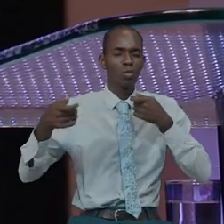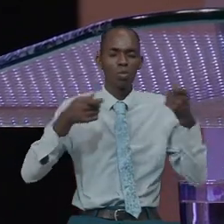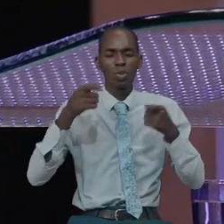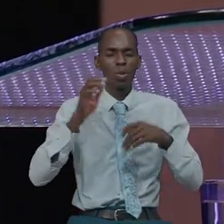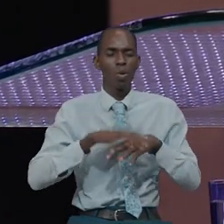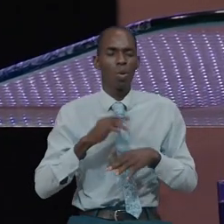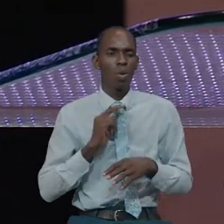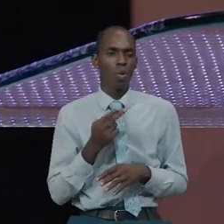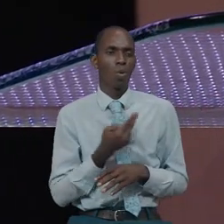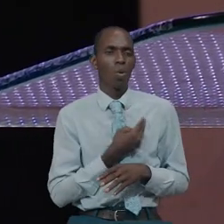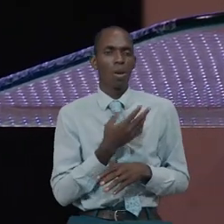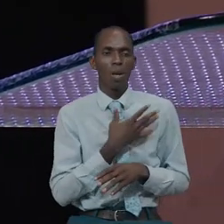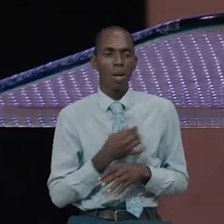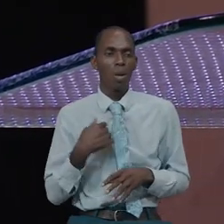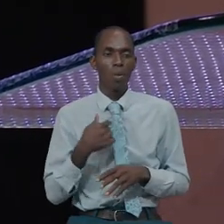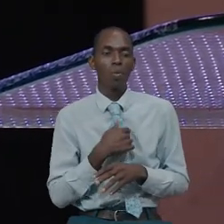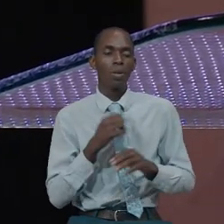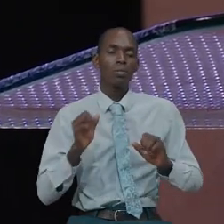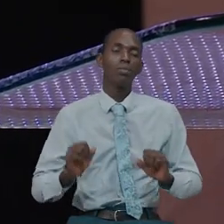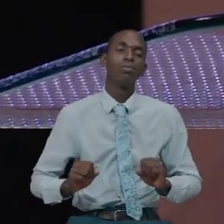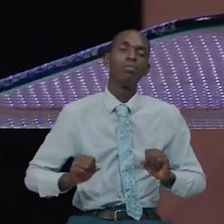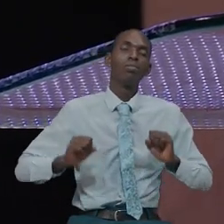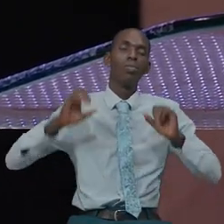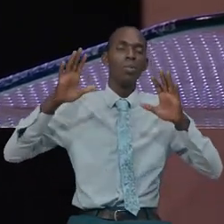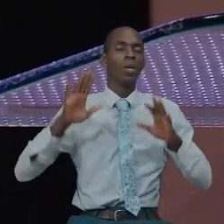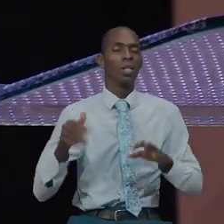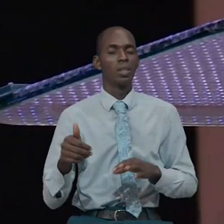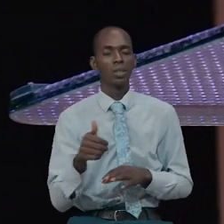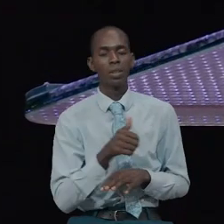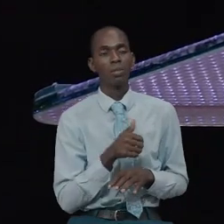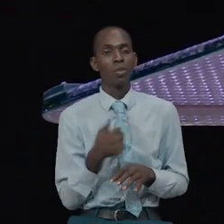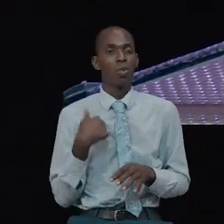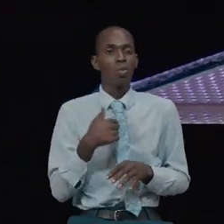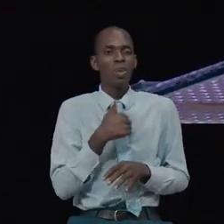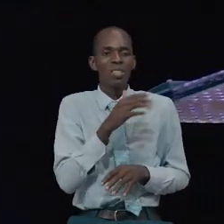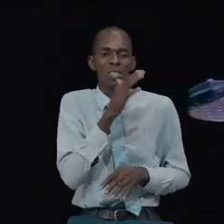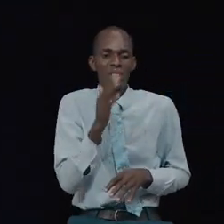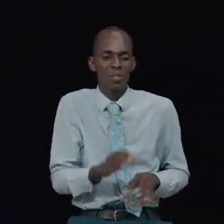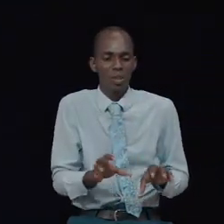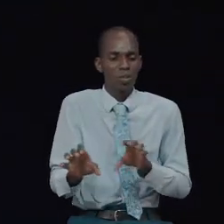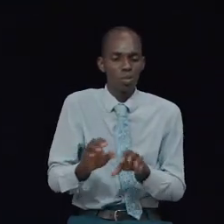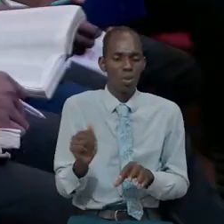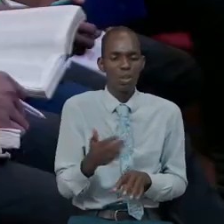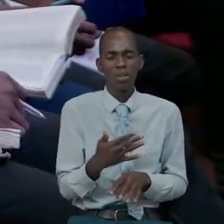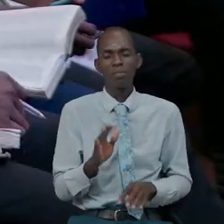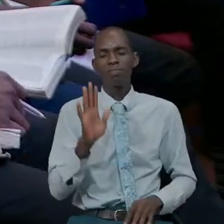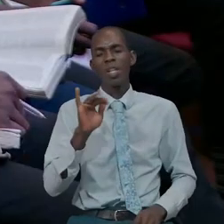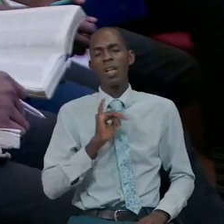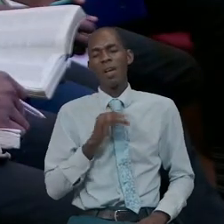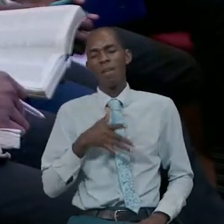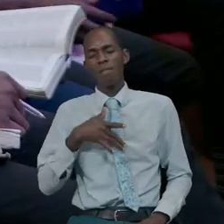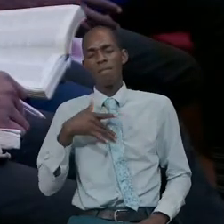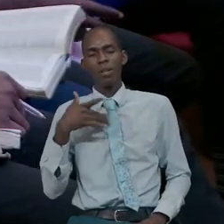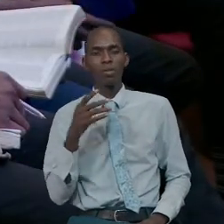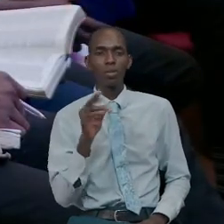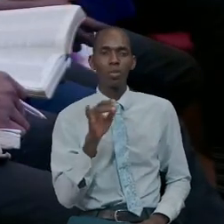we submit and we're subjected to his rule. We never do anything. I feel like, we don't do as